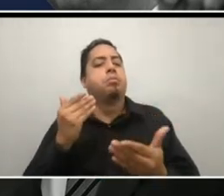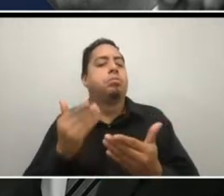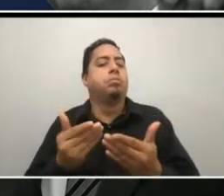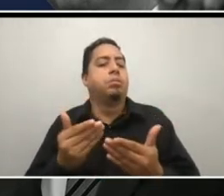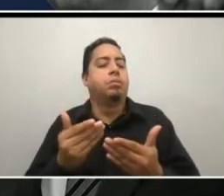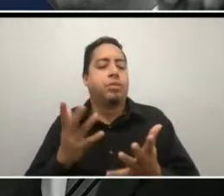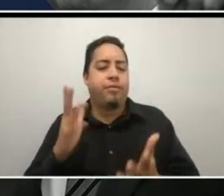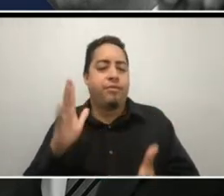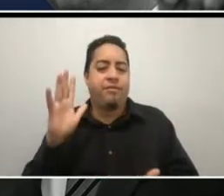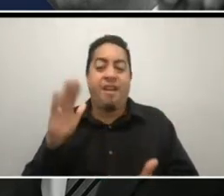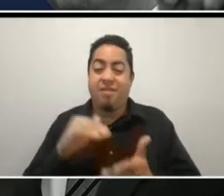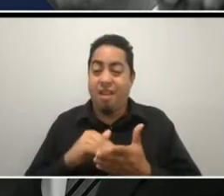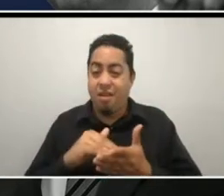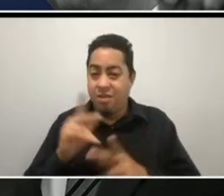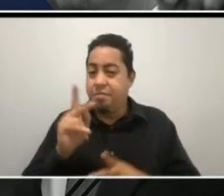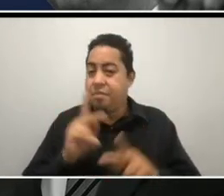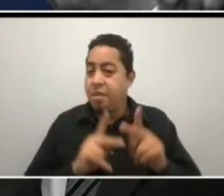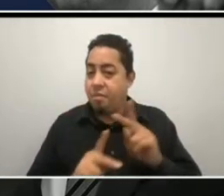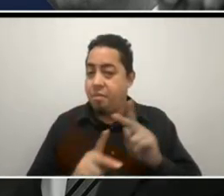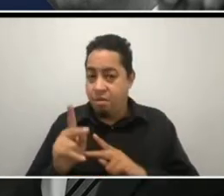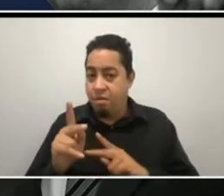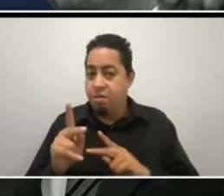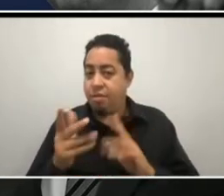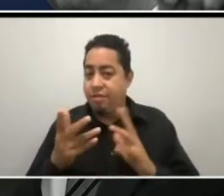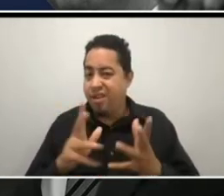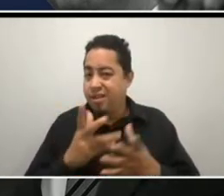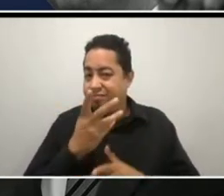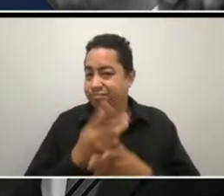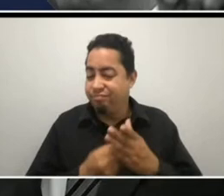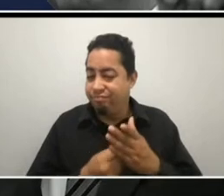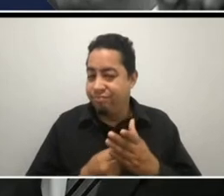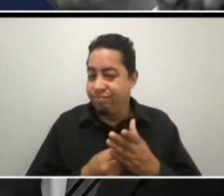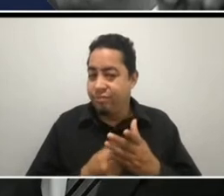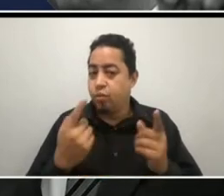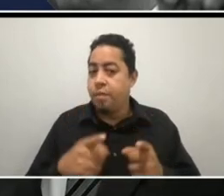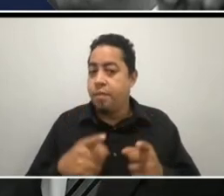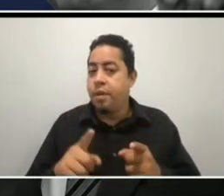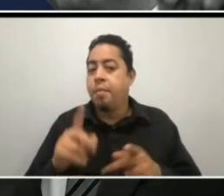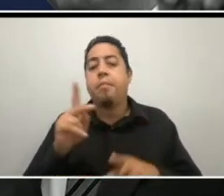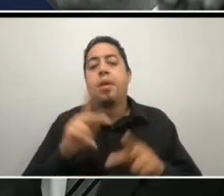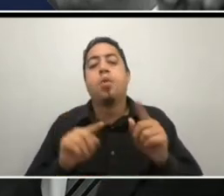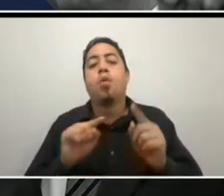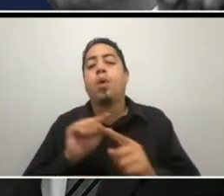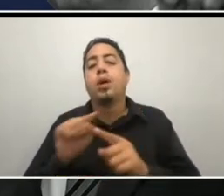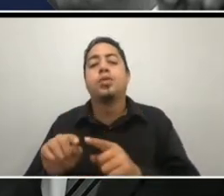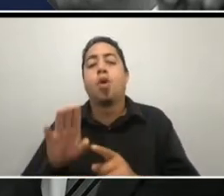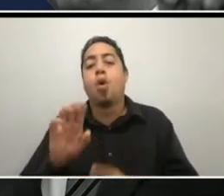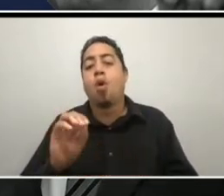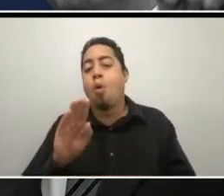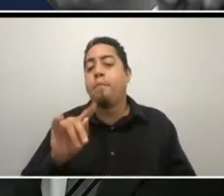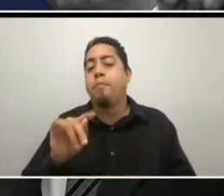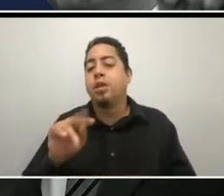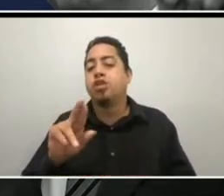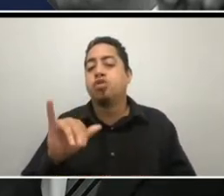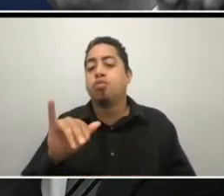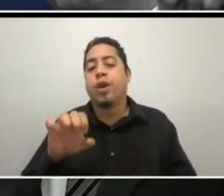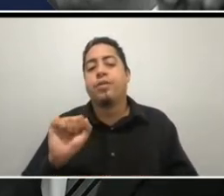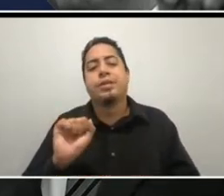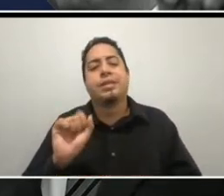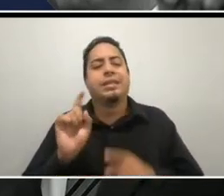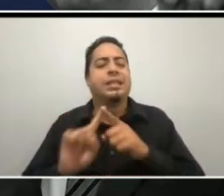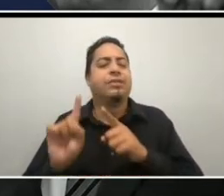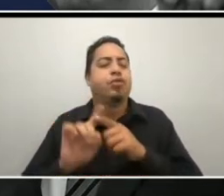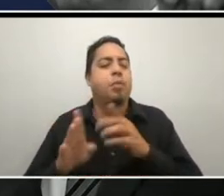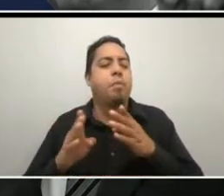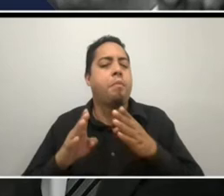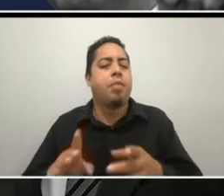to 5,000 people, and they went to obituaries, they went to all sorts of methods to come up